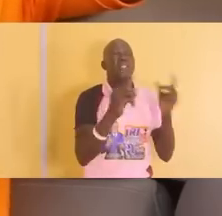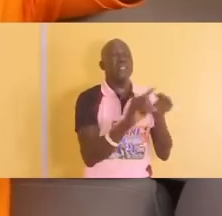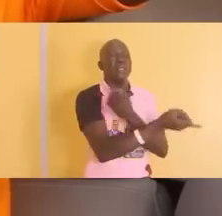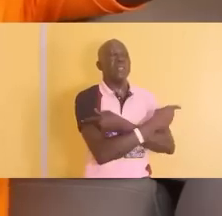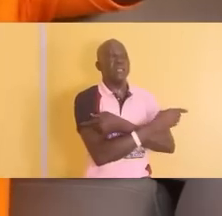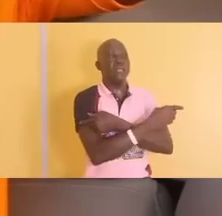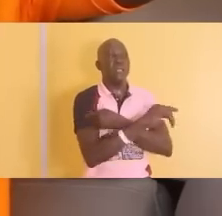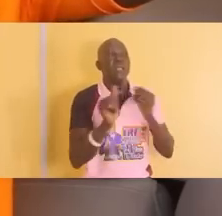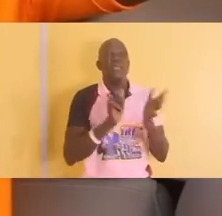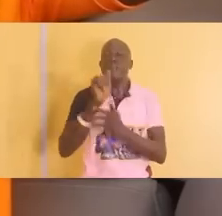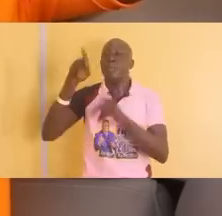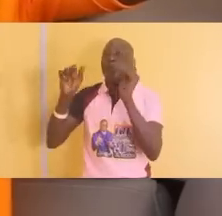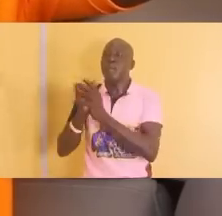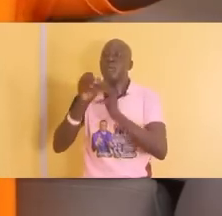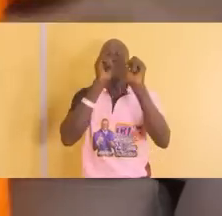of goodness of